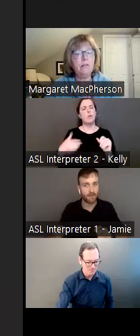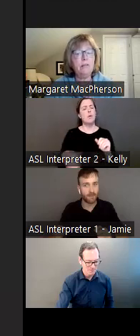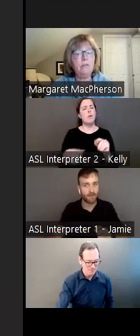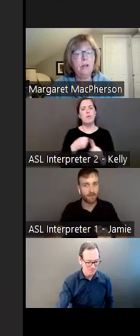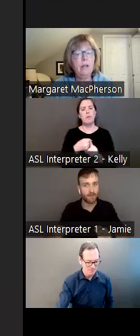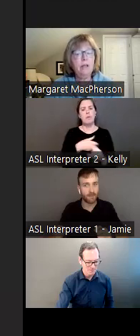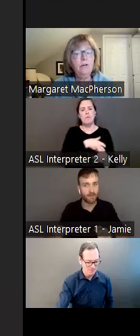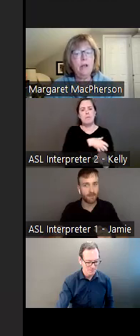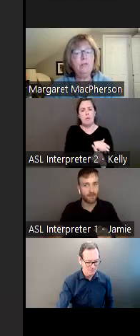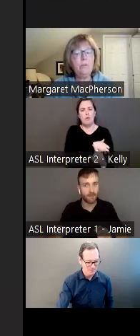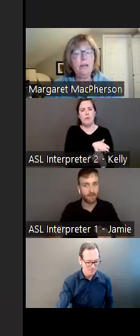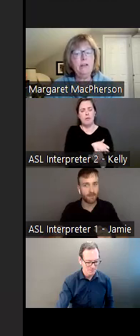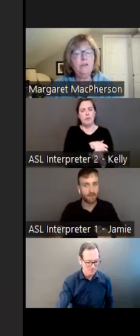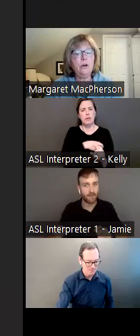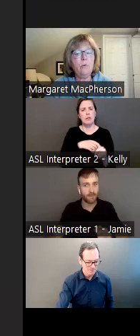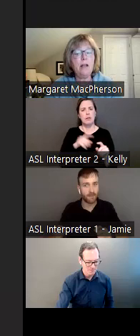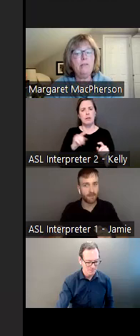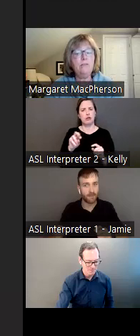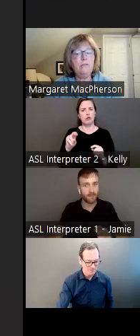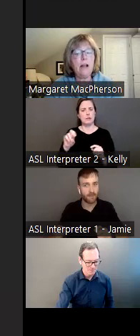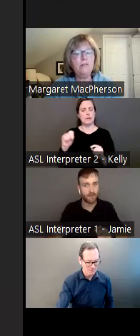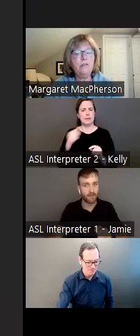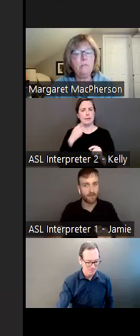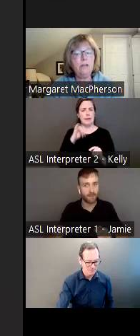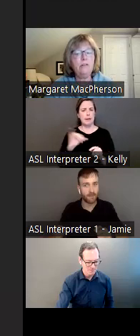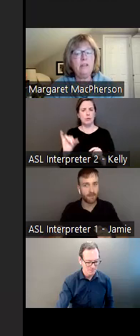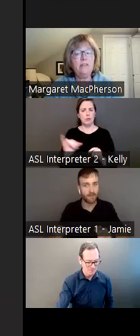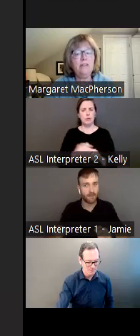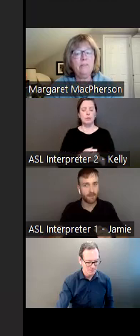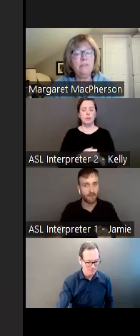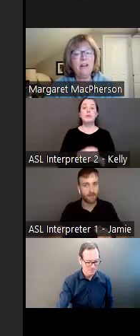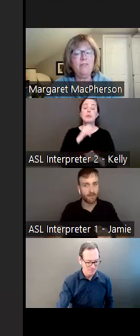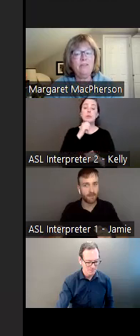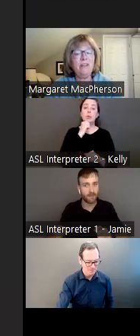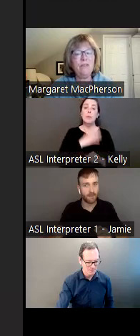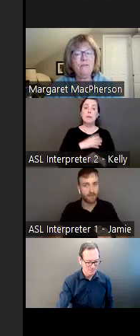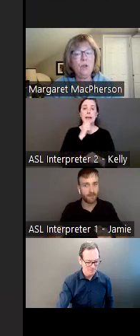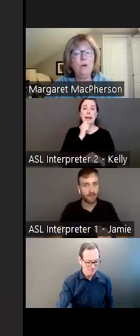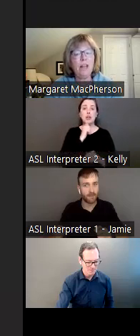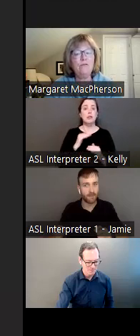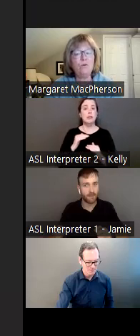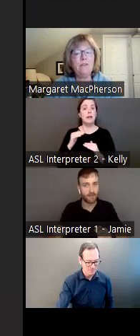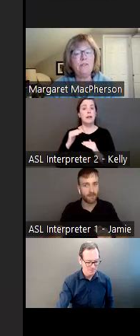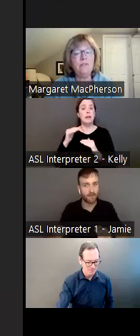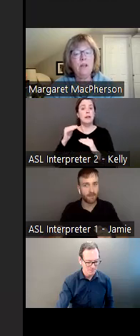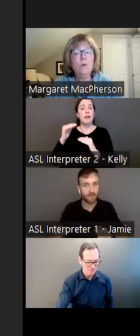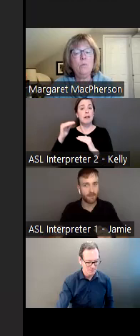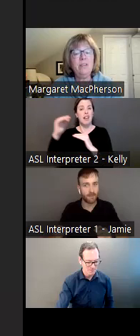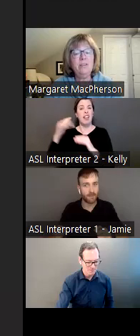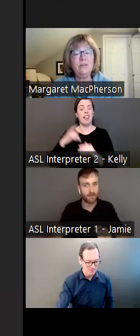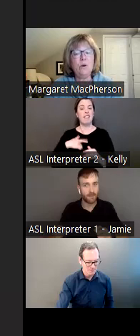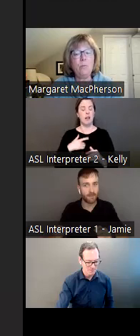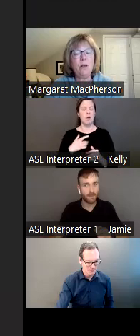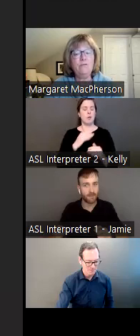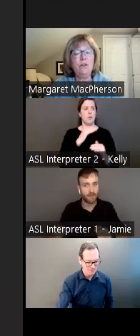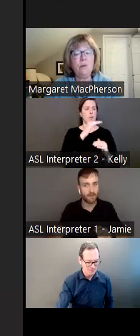Zink said this, you know, as women age, their horizons for action diminish and they see themselves as having fewer life choices within